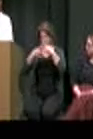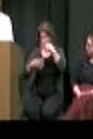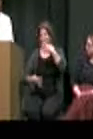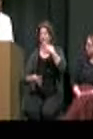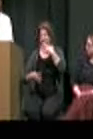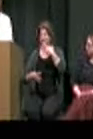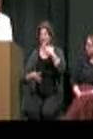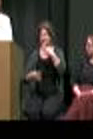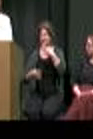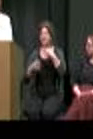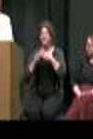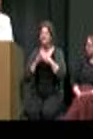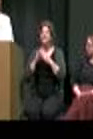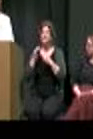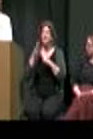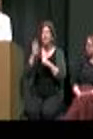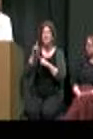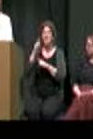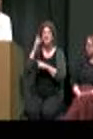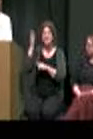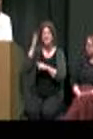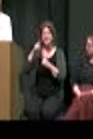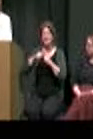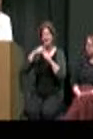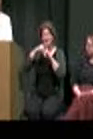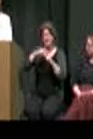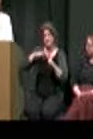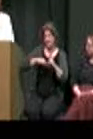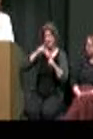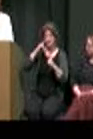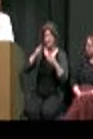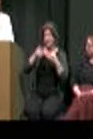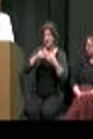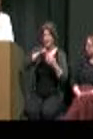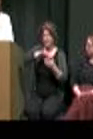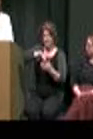And you know, as Bill went over, the benefits of having the dam removed